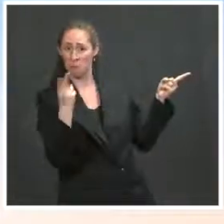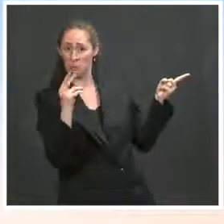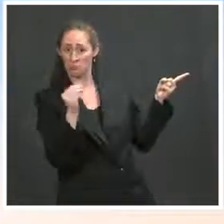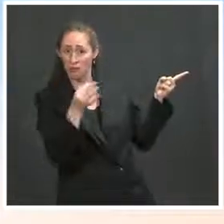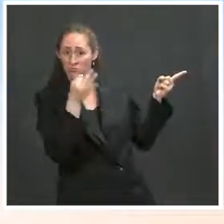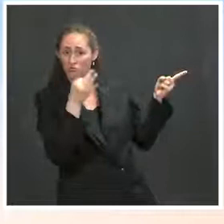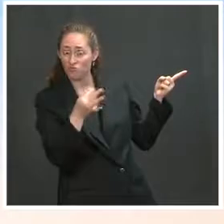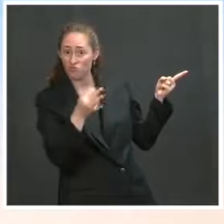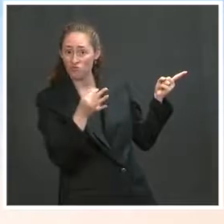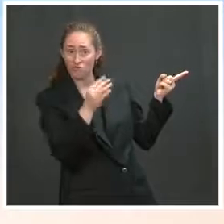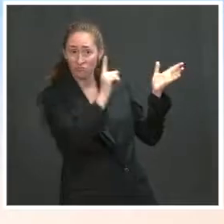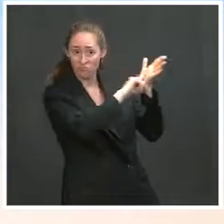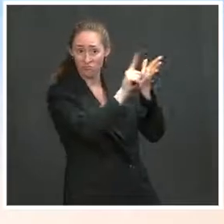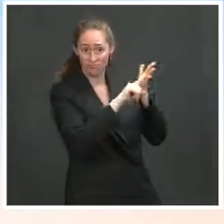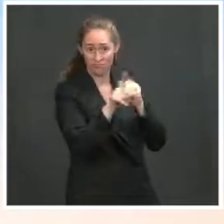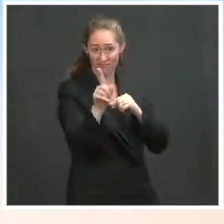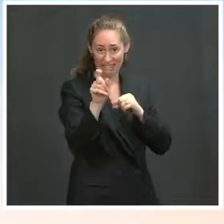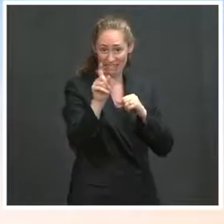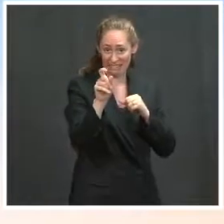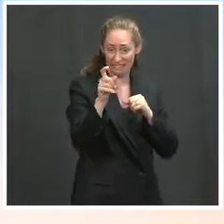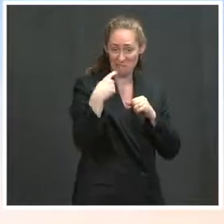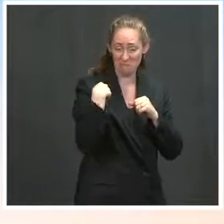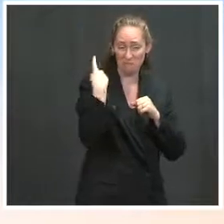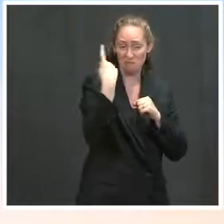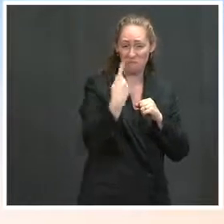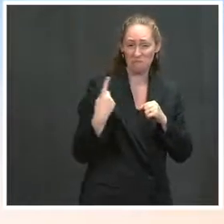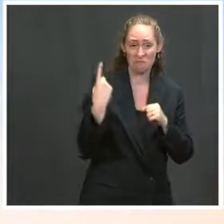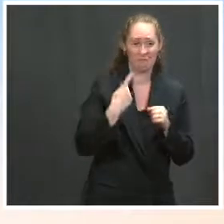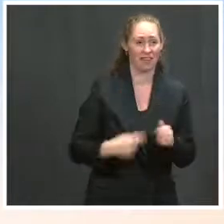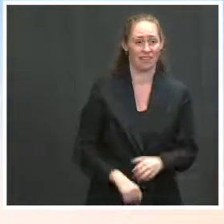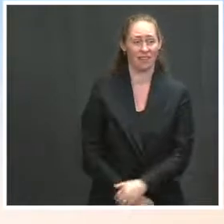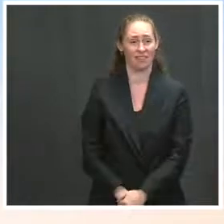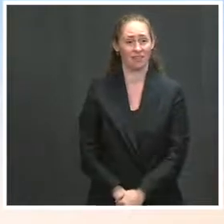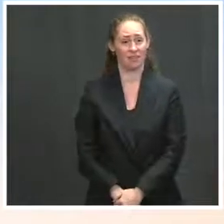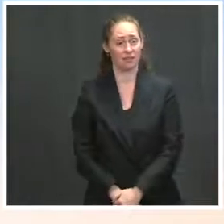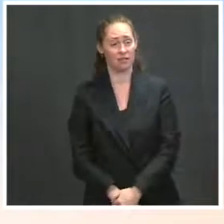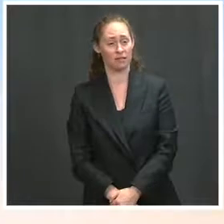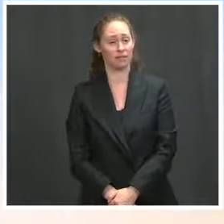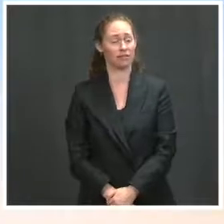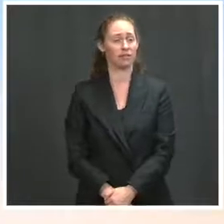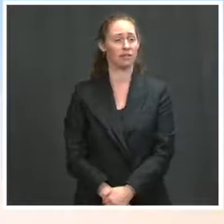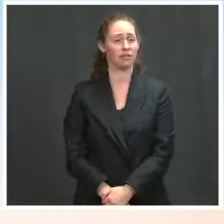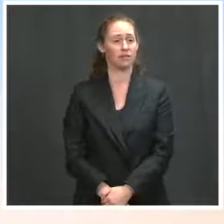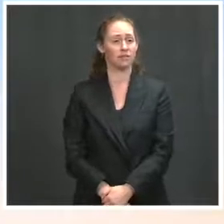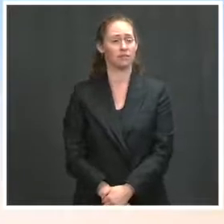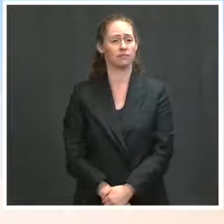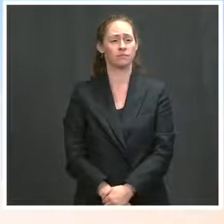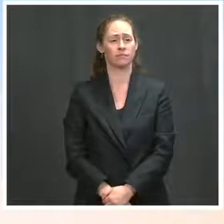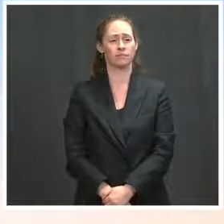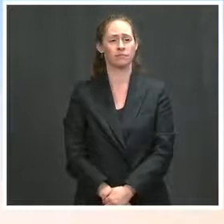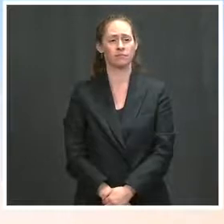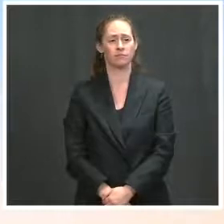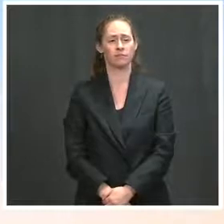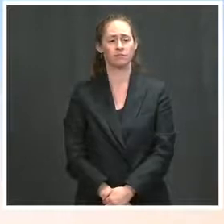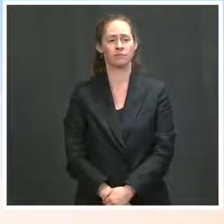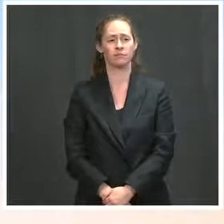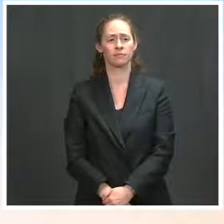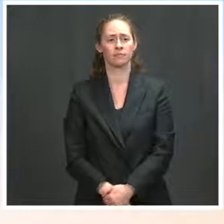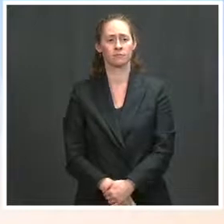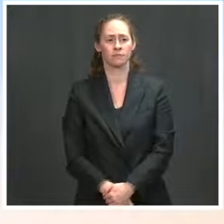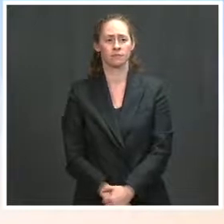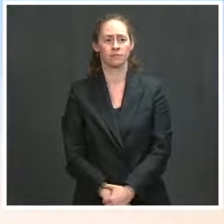from the findings that the organization has put out. They said it was extremely unlikely that this came from a lab leak. Is the